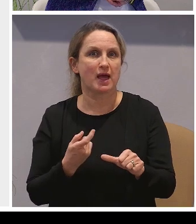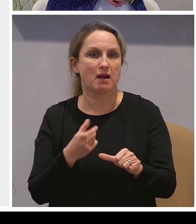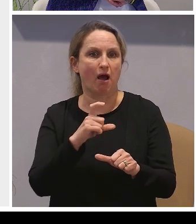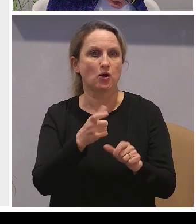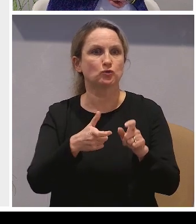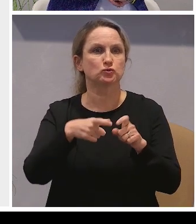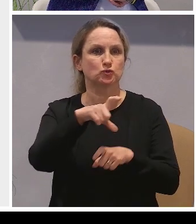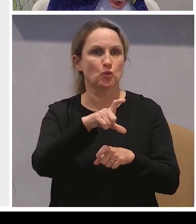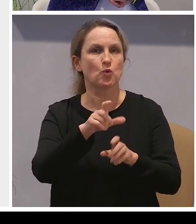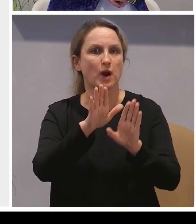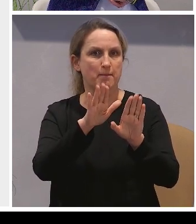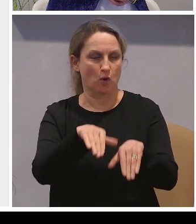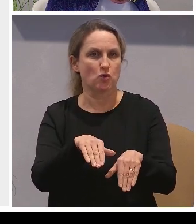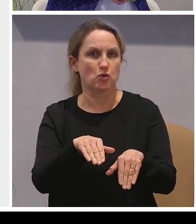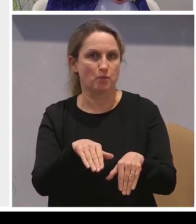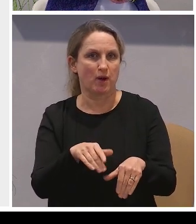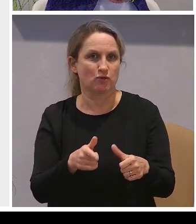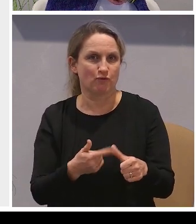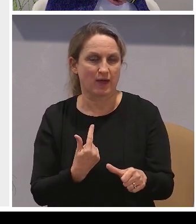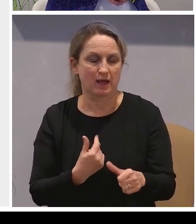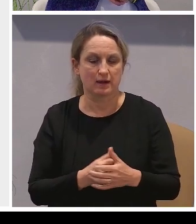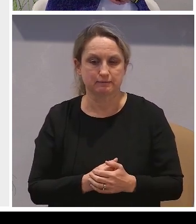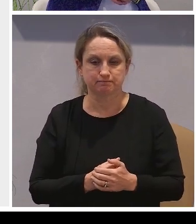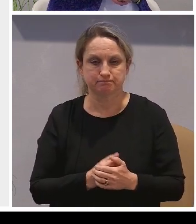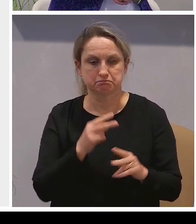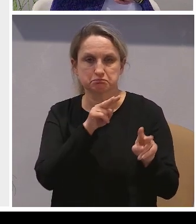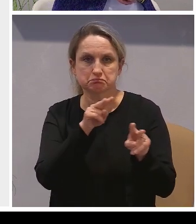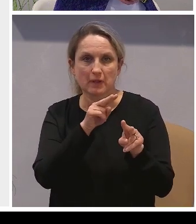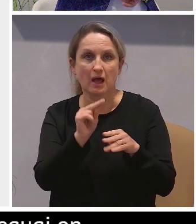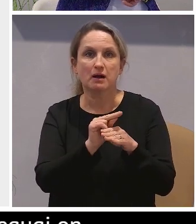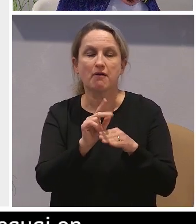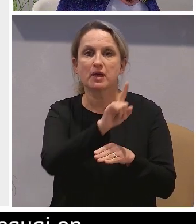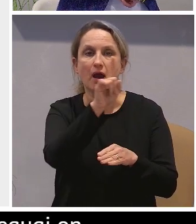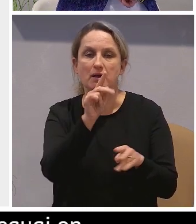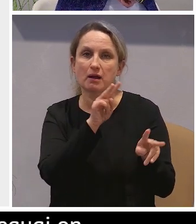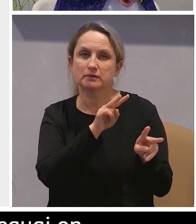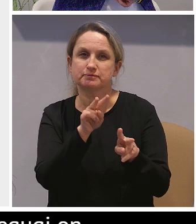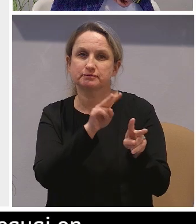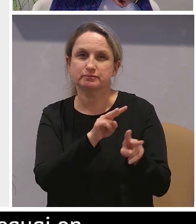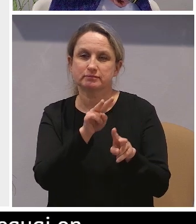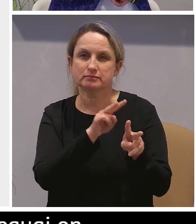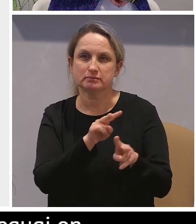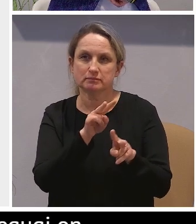And then this dosage is increased by step.